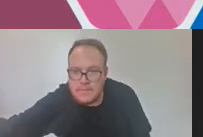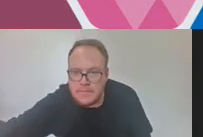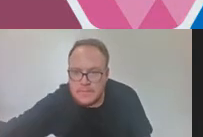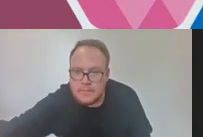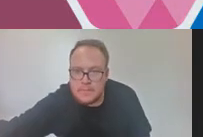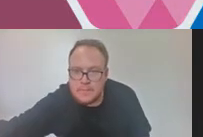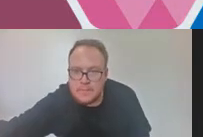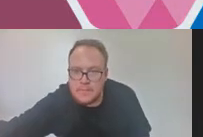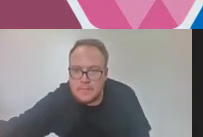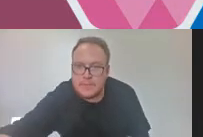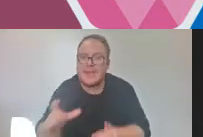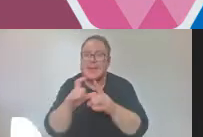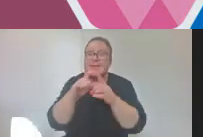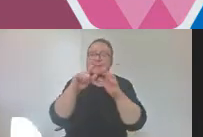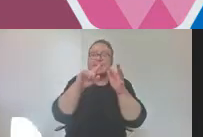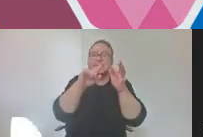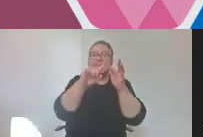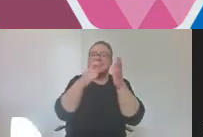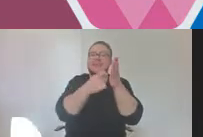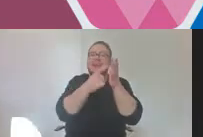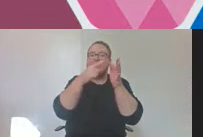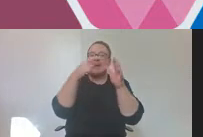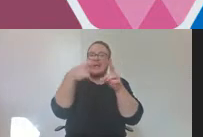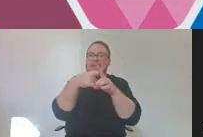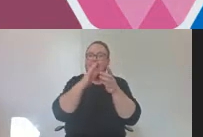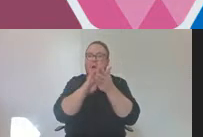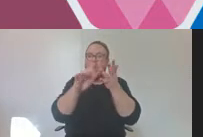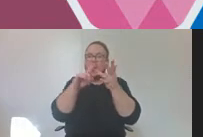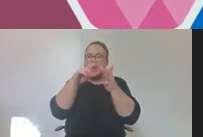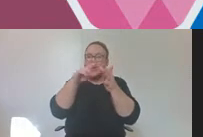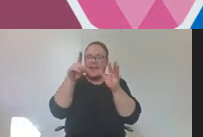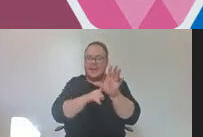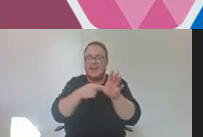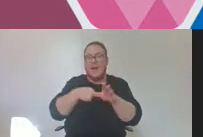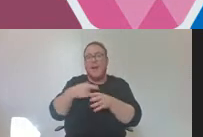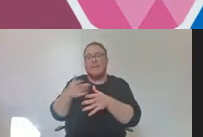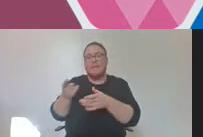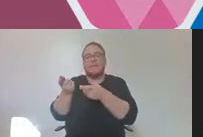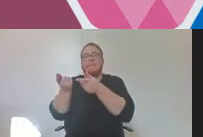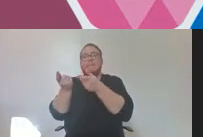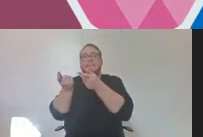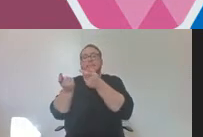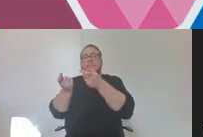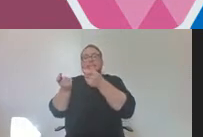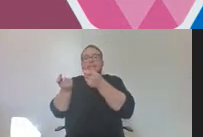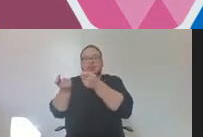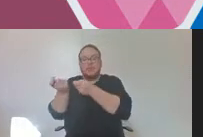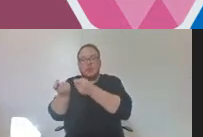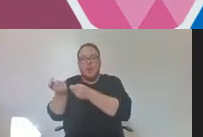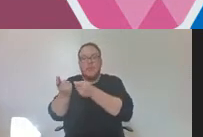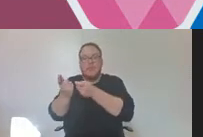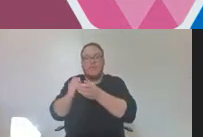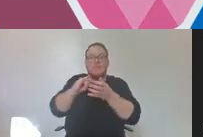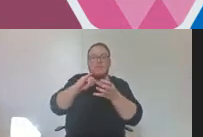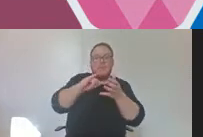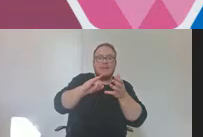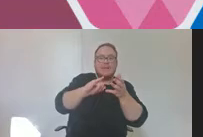Alison. Yes, my name's Derek Hoey. Amongst other things, I'm chair of the South East Staffordshire District Patient